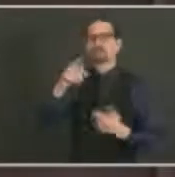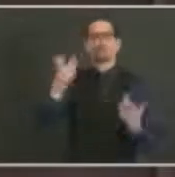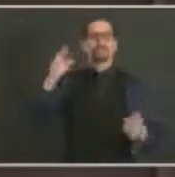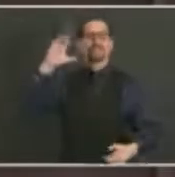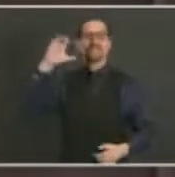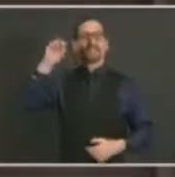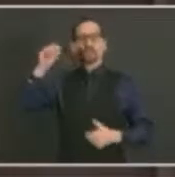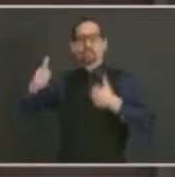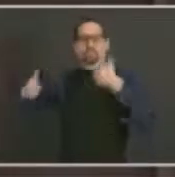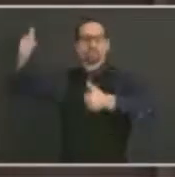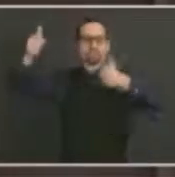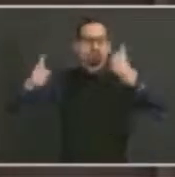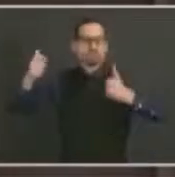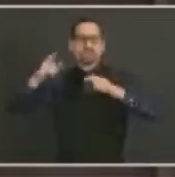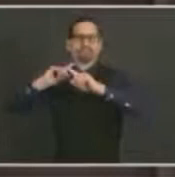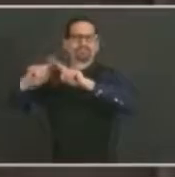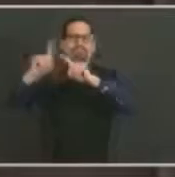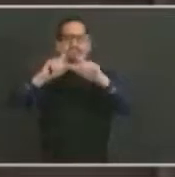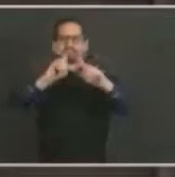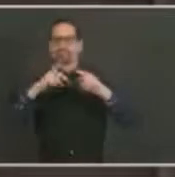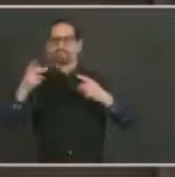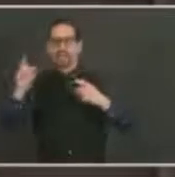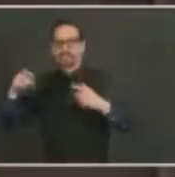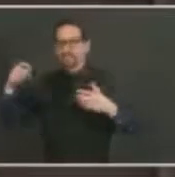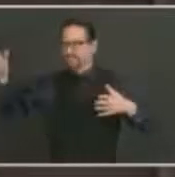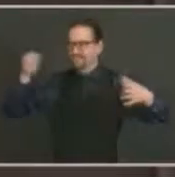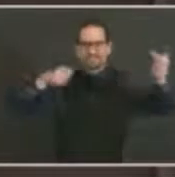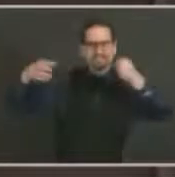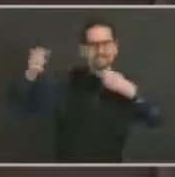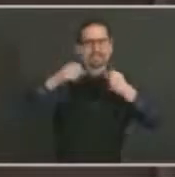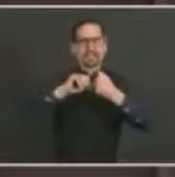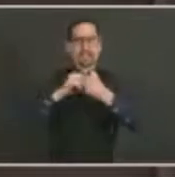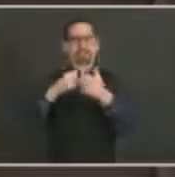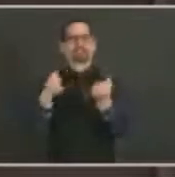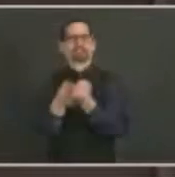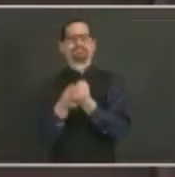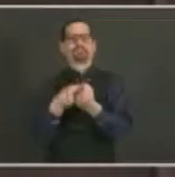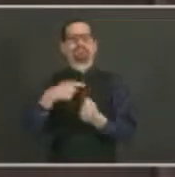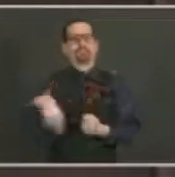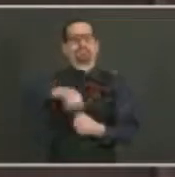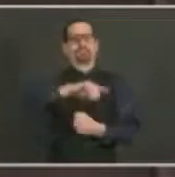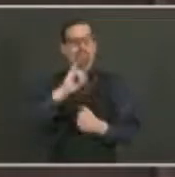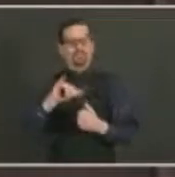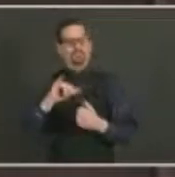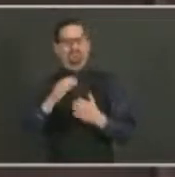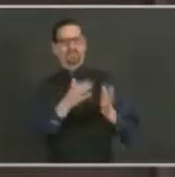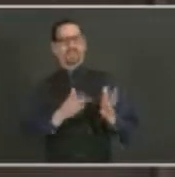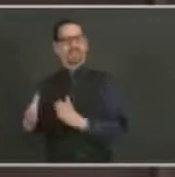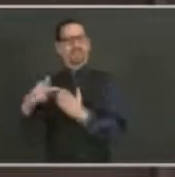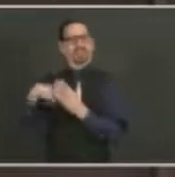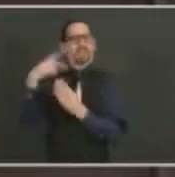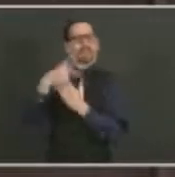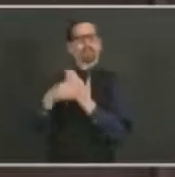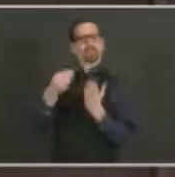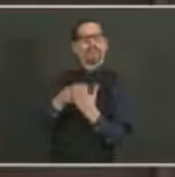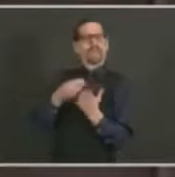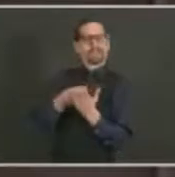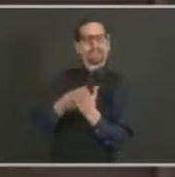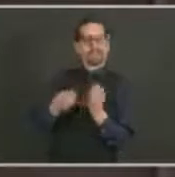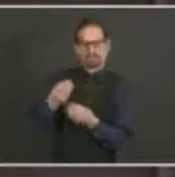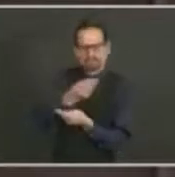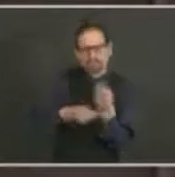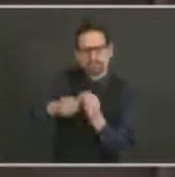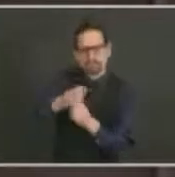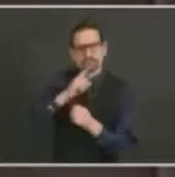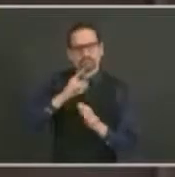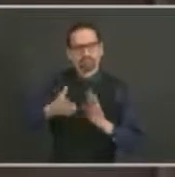state guaranteed and a SBA guaranteed loan program like you're talking about. So, and then the other thing, while I got the attention of the small businesses out there, that